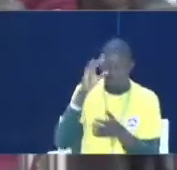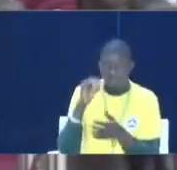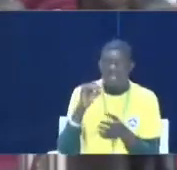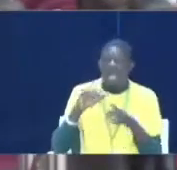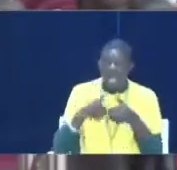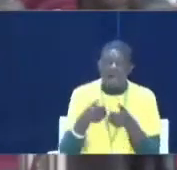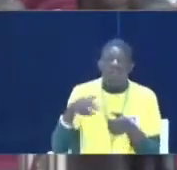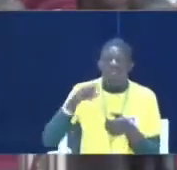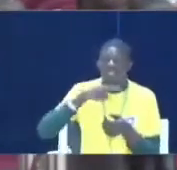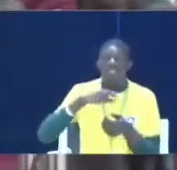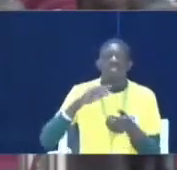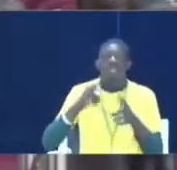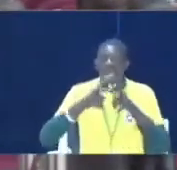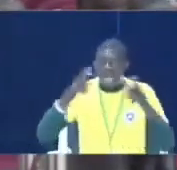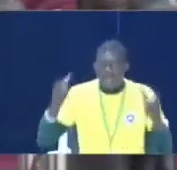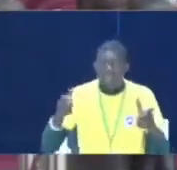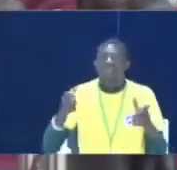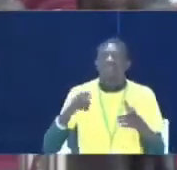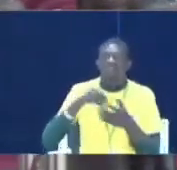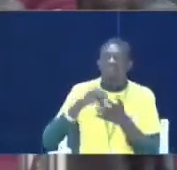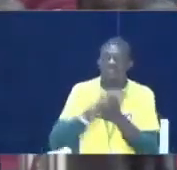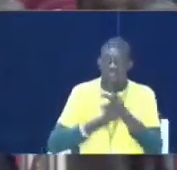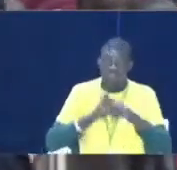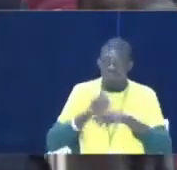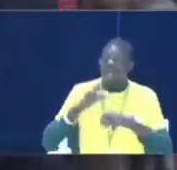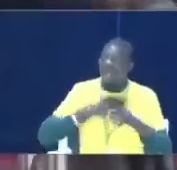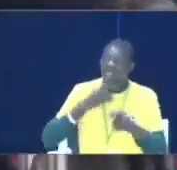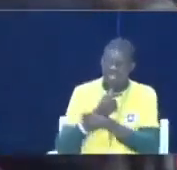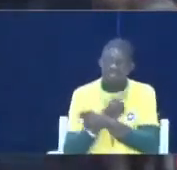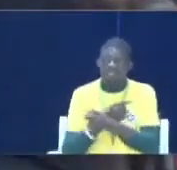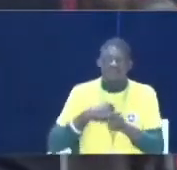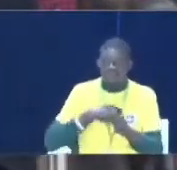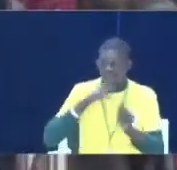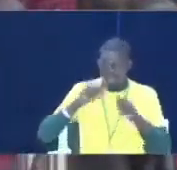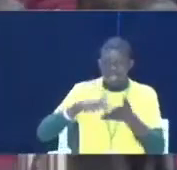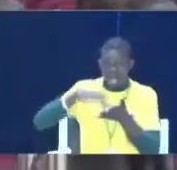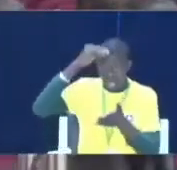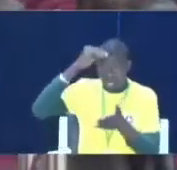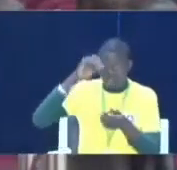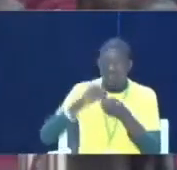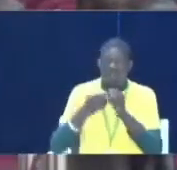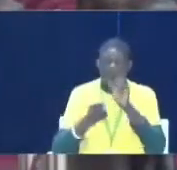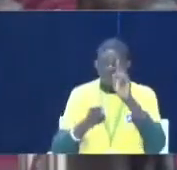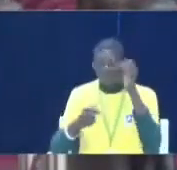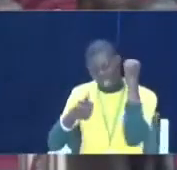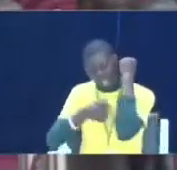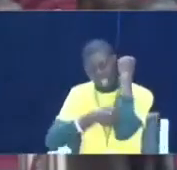they enlarged the kingdom, and the lessons we can learn from them. Number one person, Abraham.